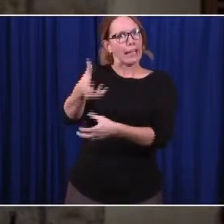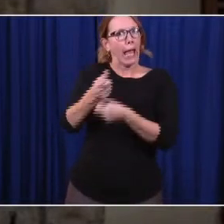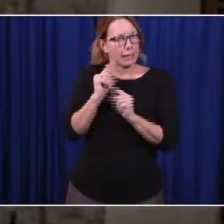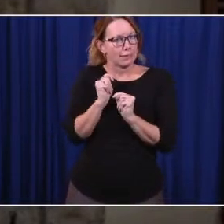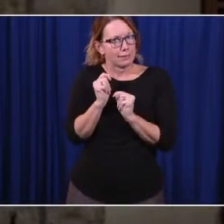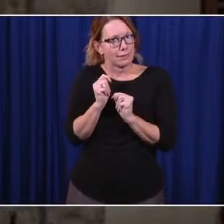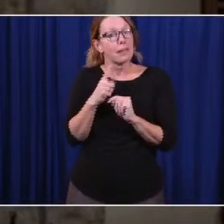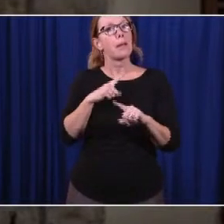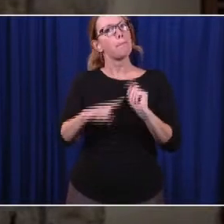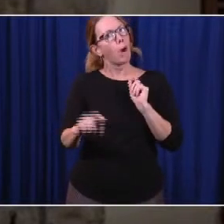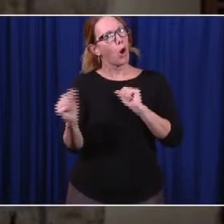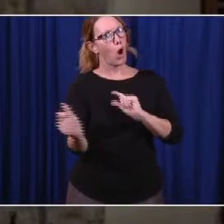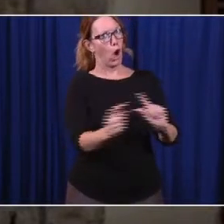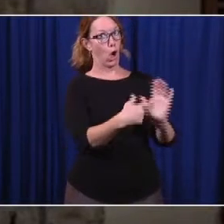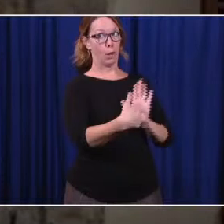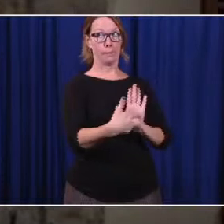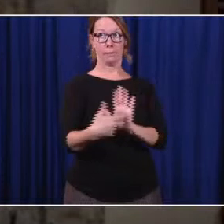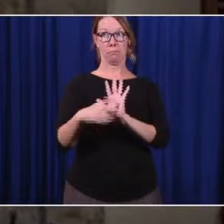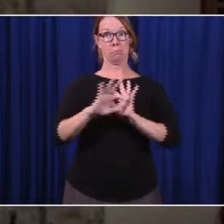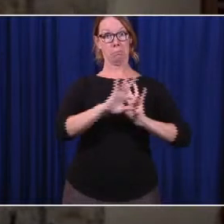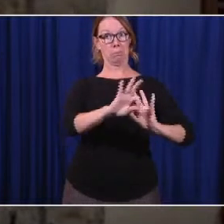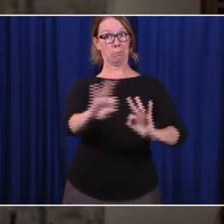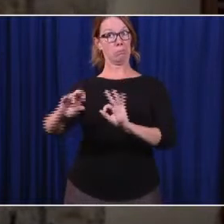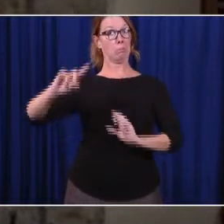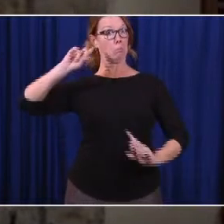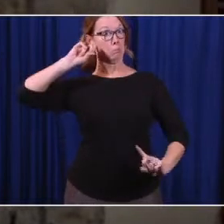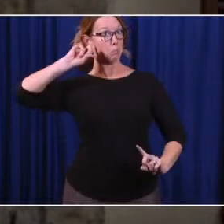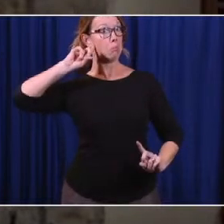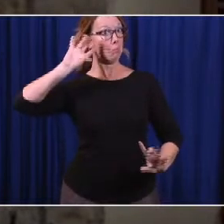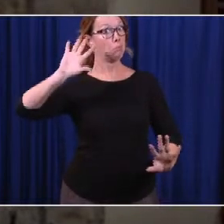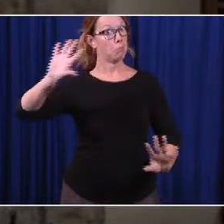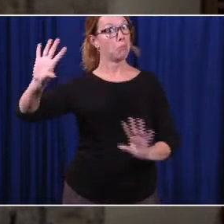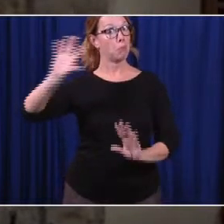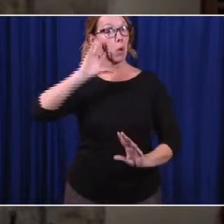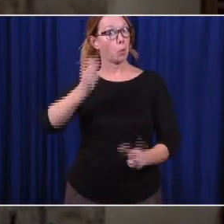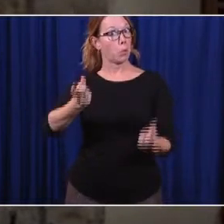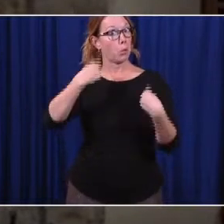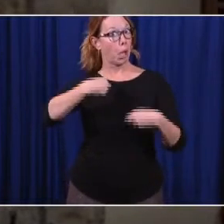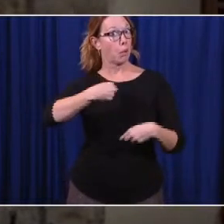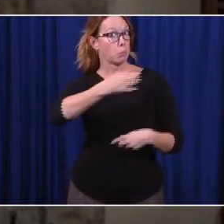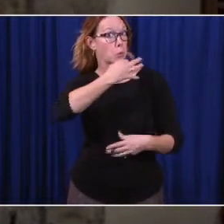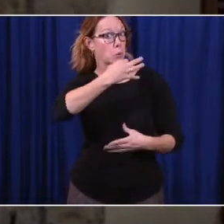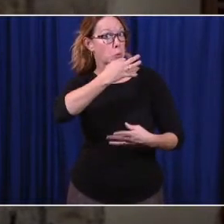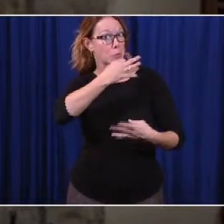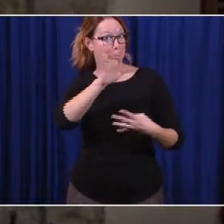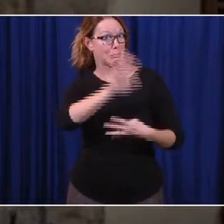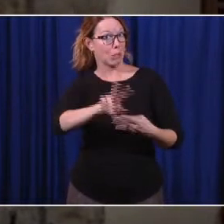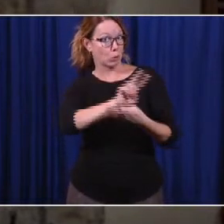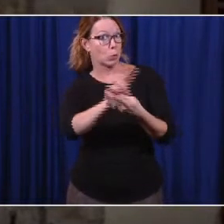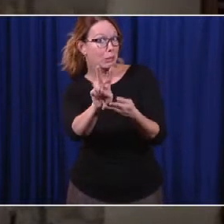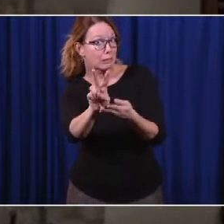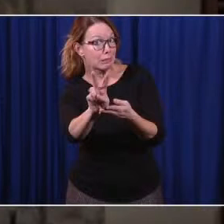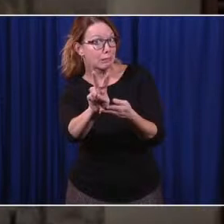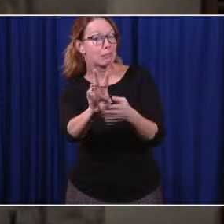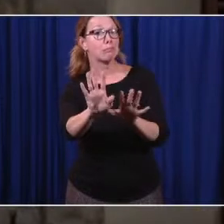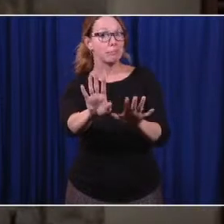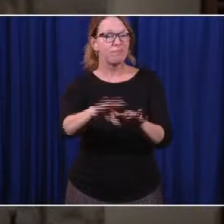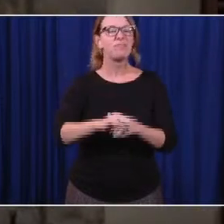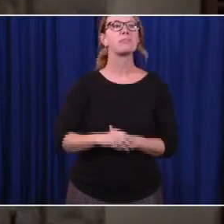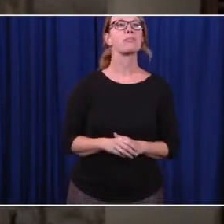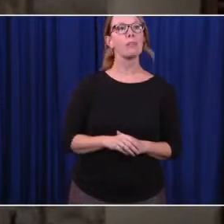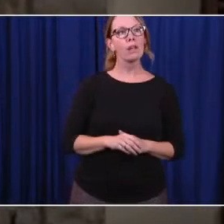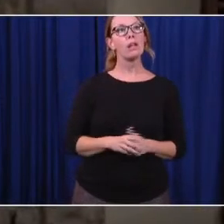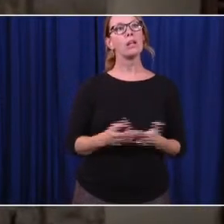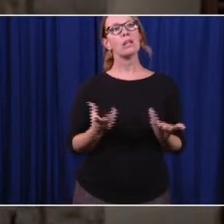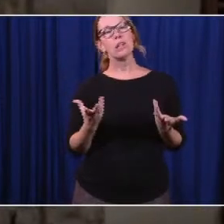all indications are that this is coming, and it's coming, within 2 weeks roughly. So